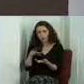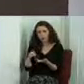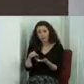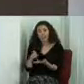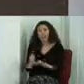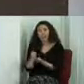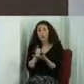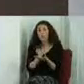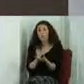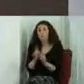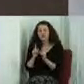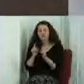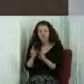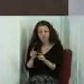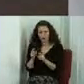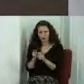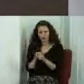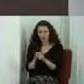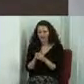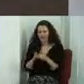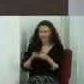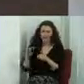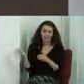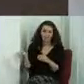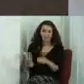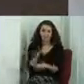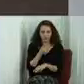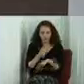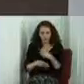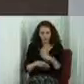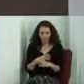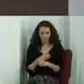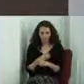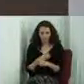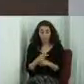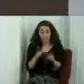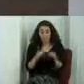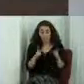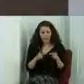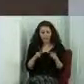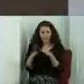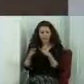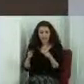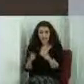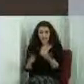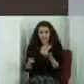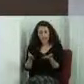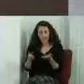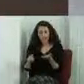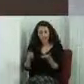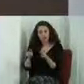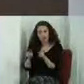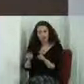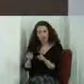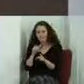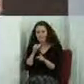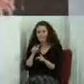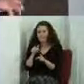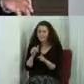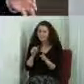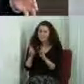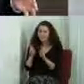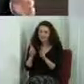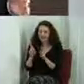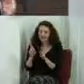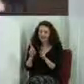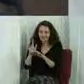Help us to go, therefore, into all the world, the places that perhaps others aren't ready to go to because their